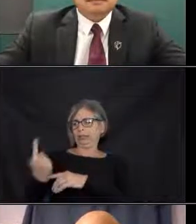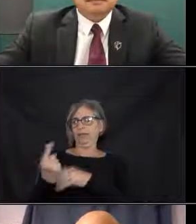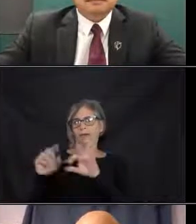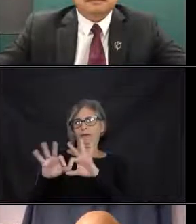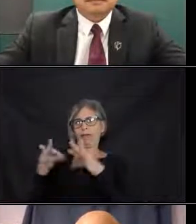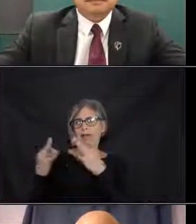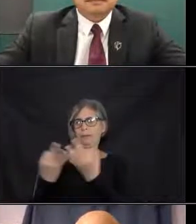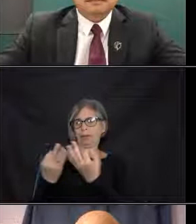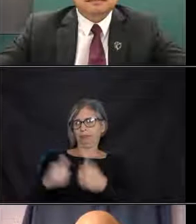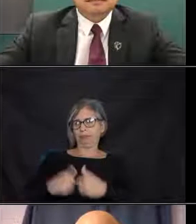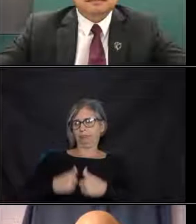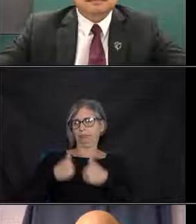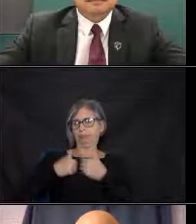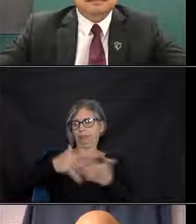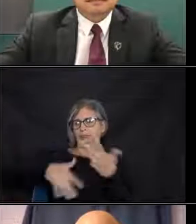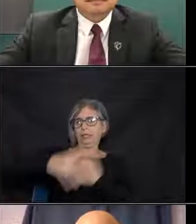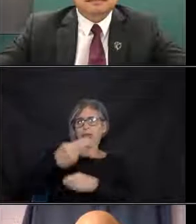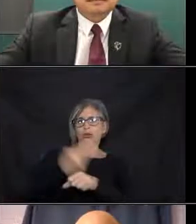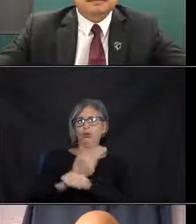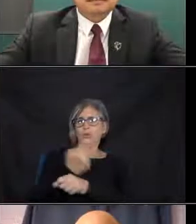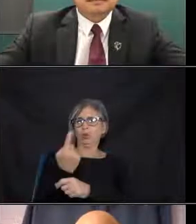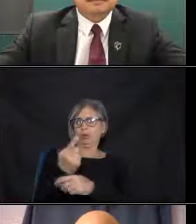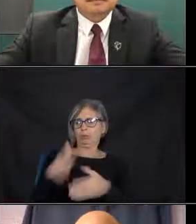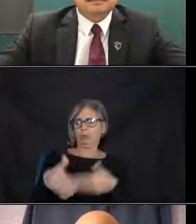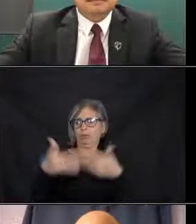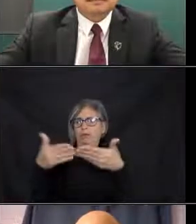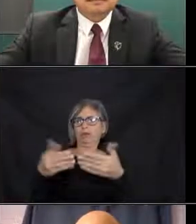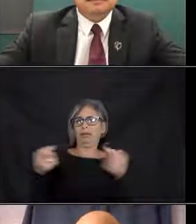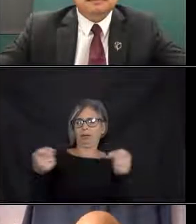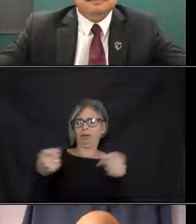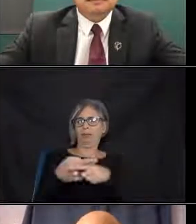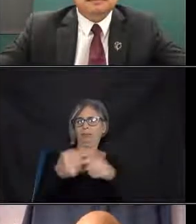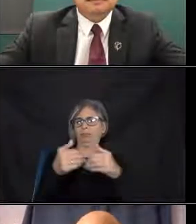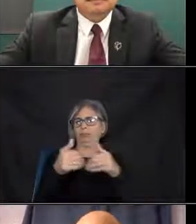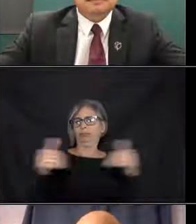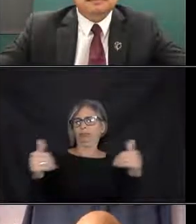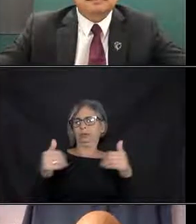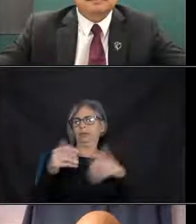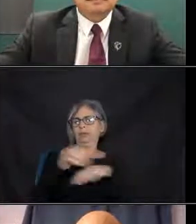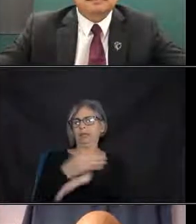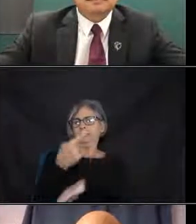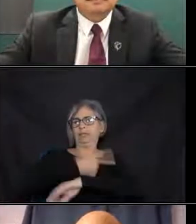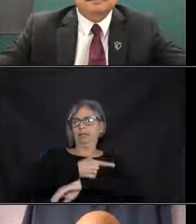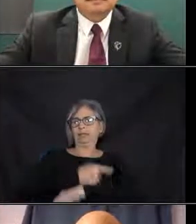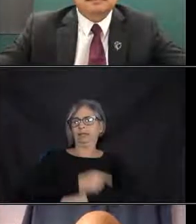to MU1 mixed use 1, providing for conflict severability and an effective date.